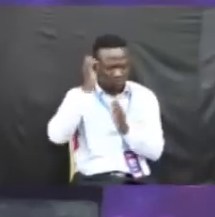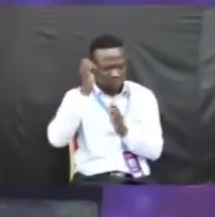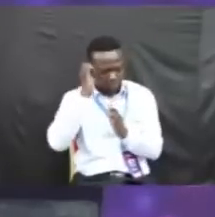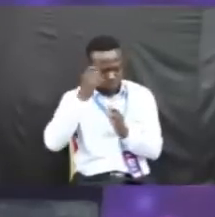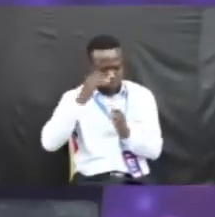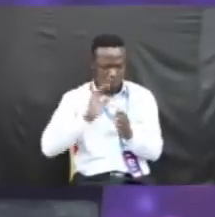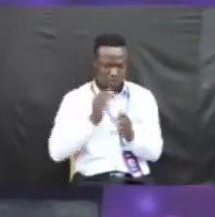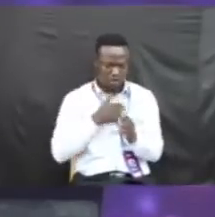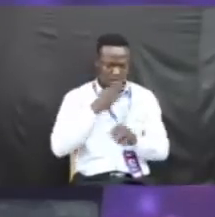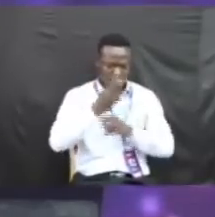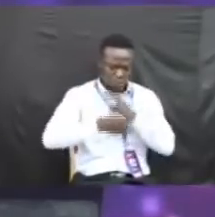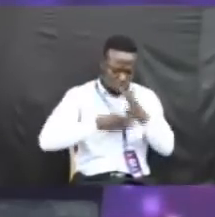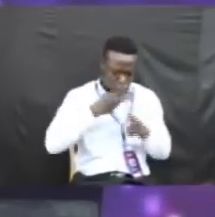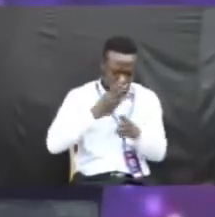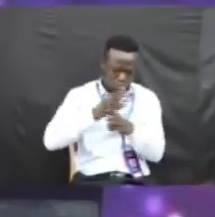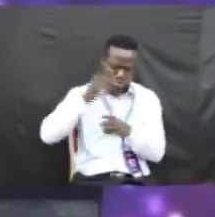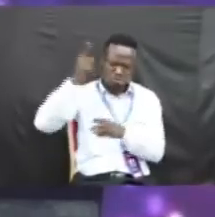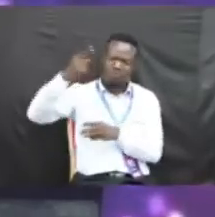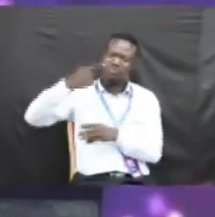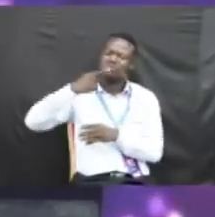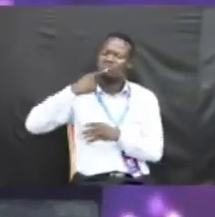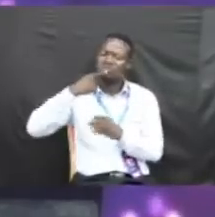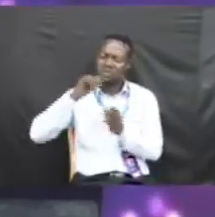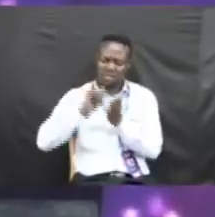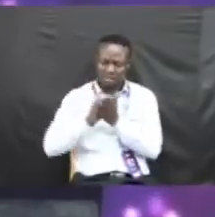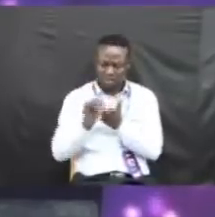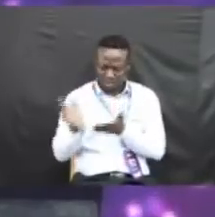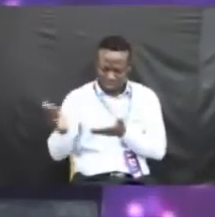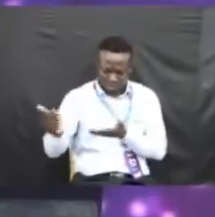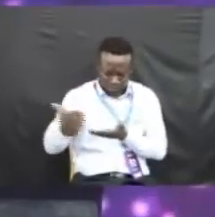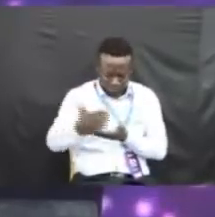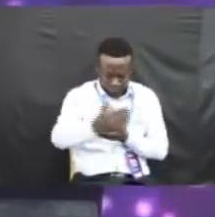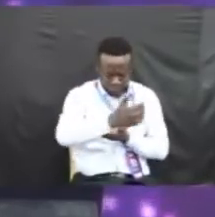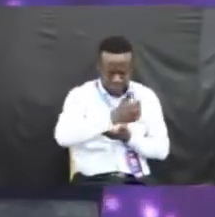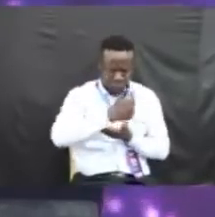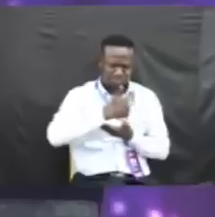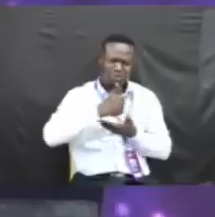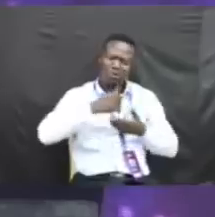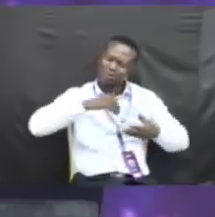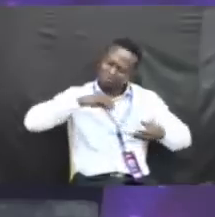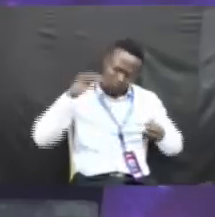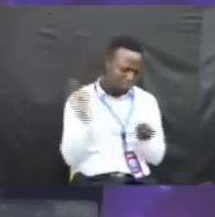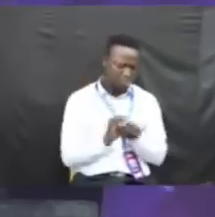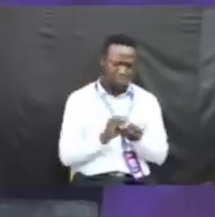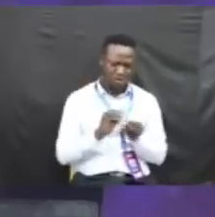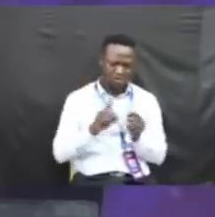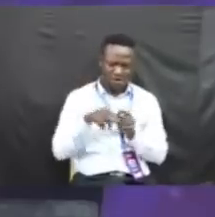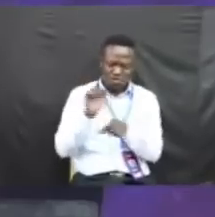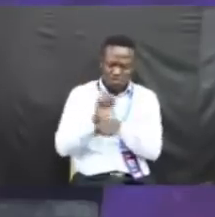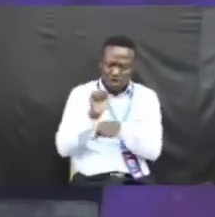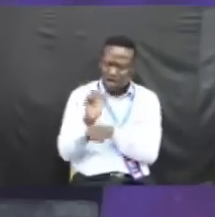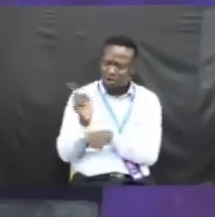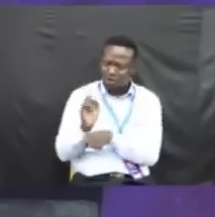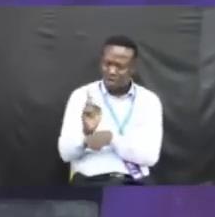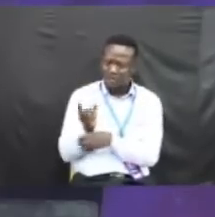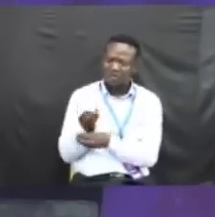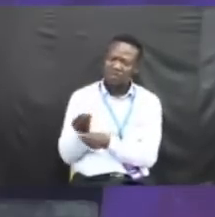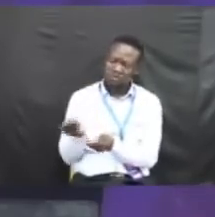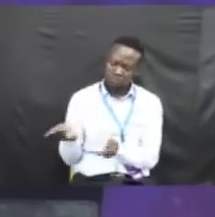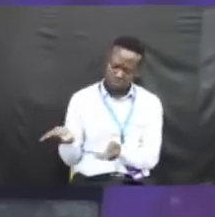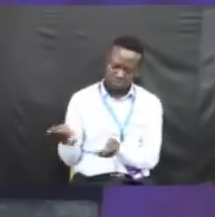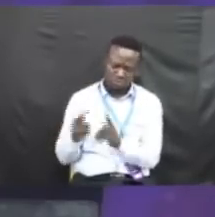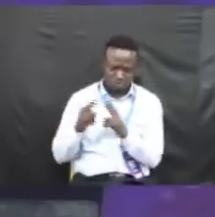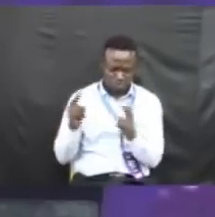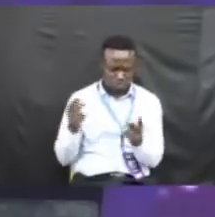world. You have said that the harvest is wide, it's plentiful, but the workers are few. We